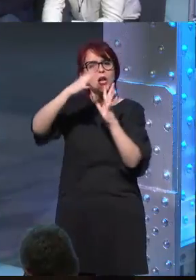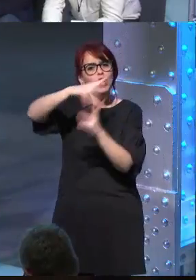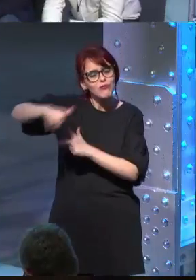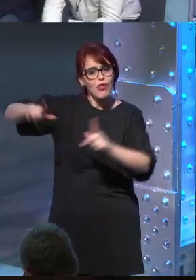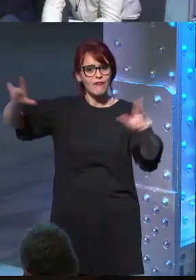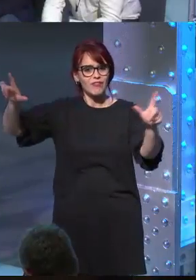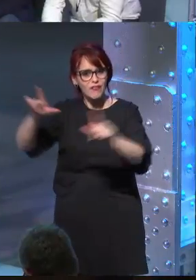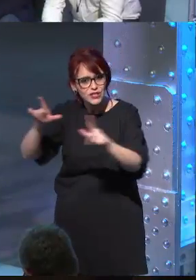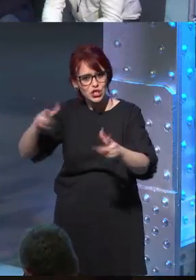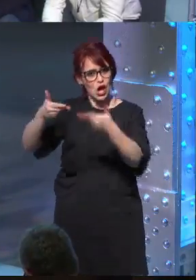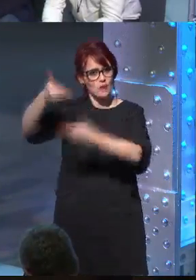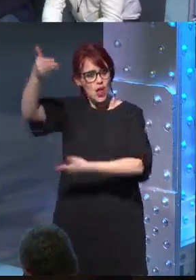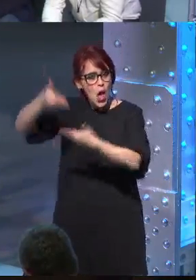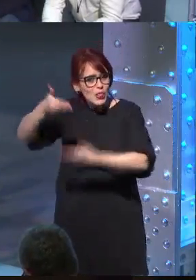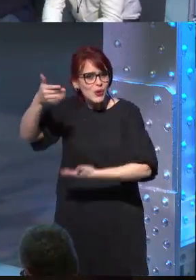own.